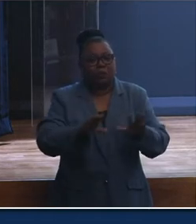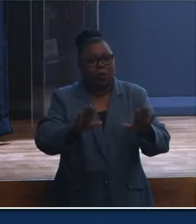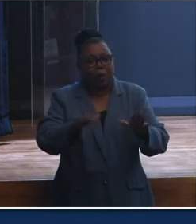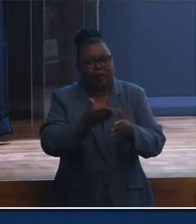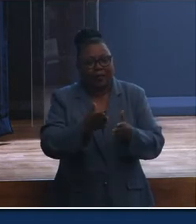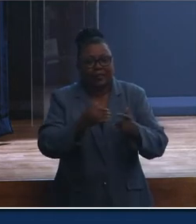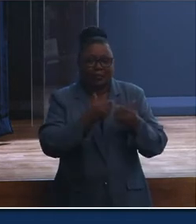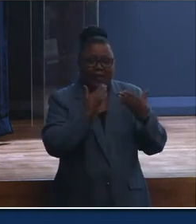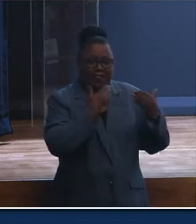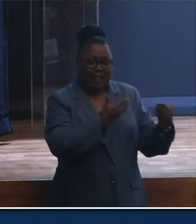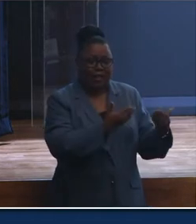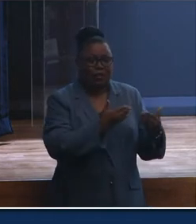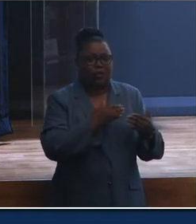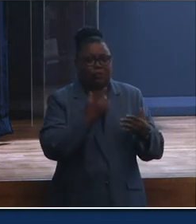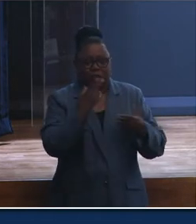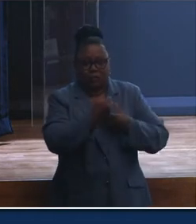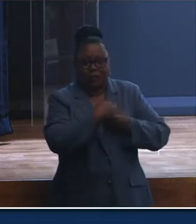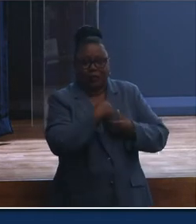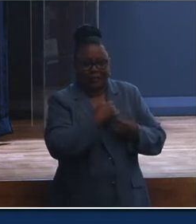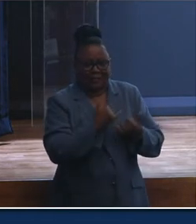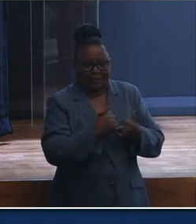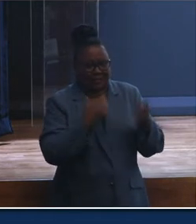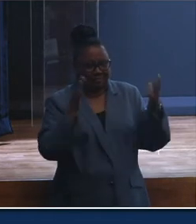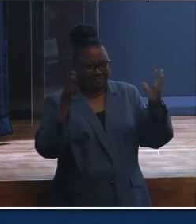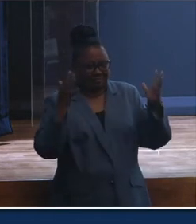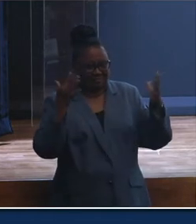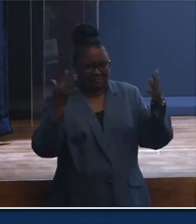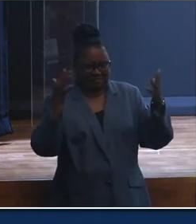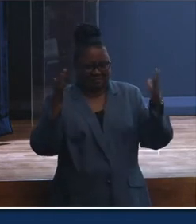remarkable things. So thank you for joining us here today.